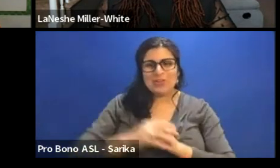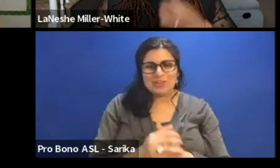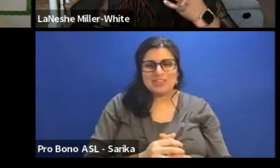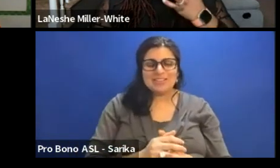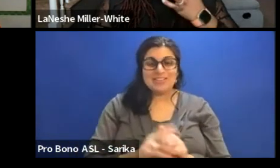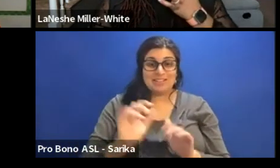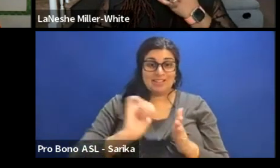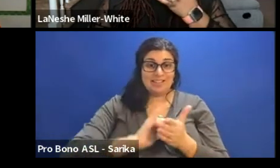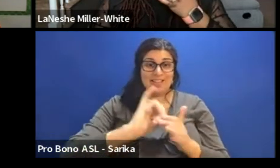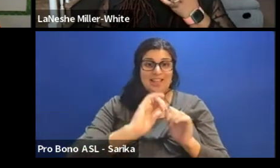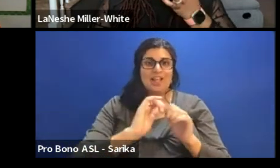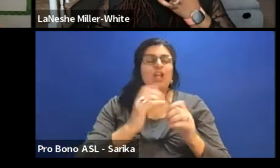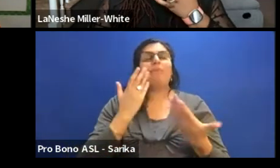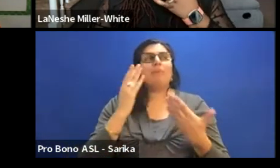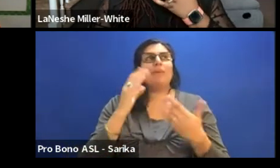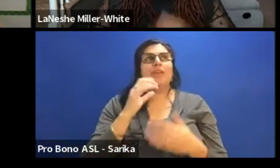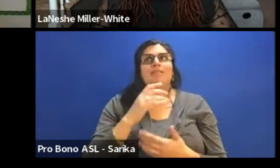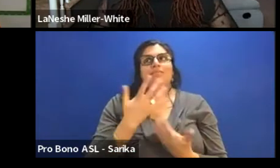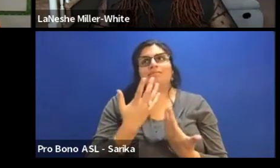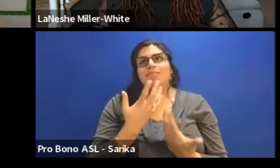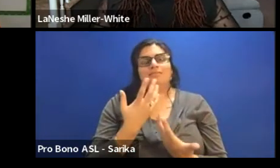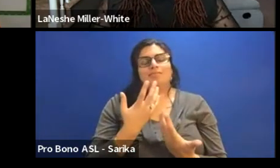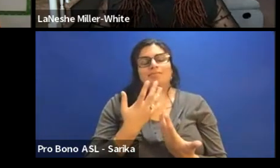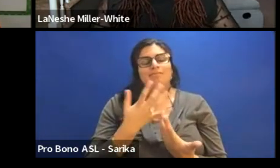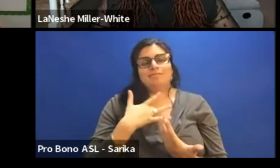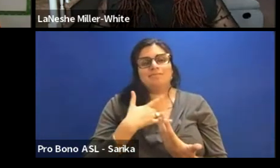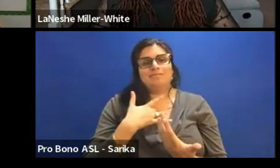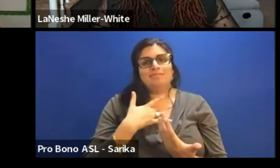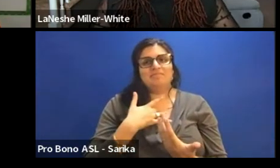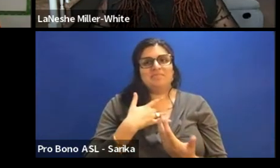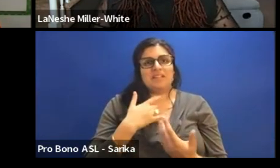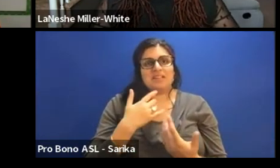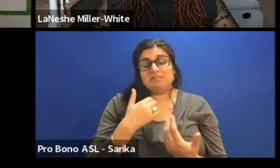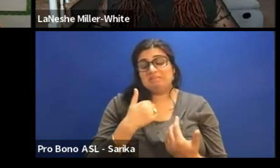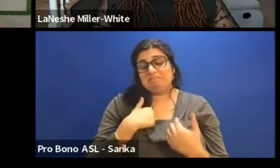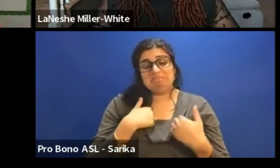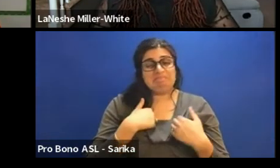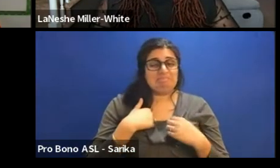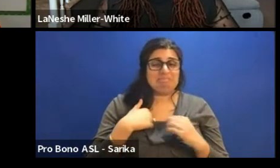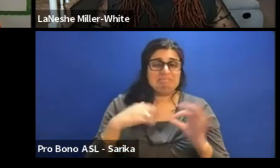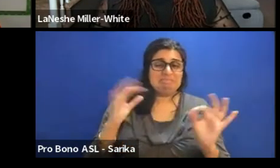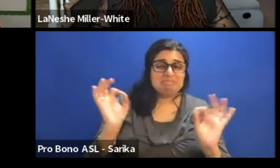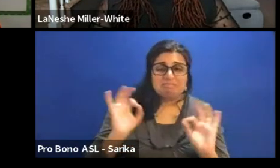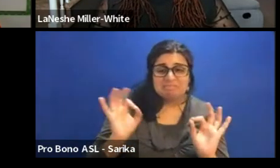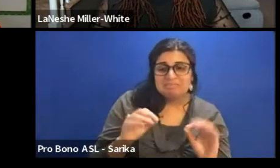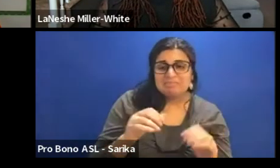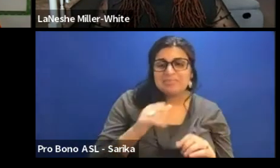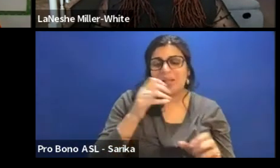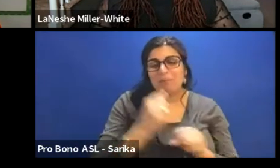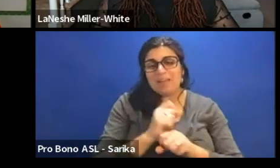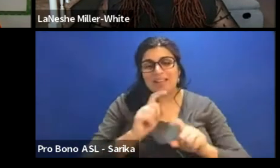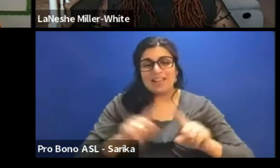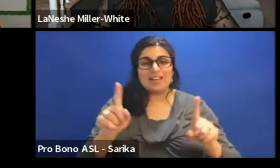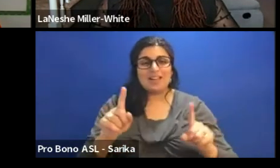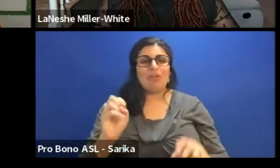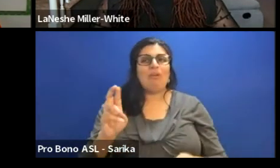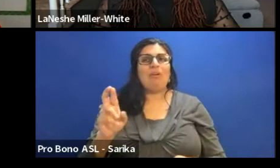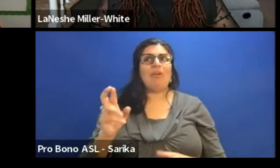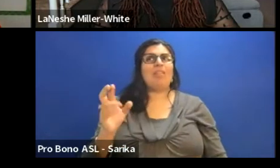how you may not think that you're making a difference or that you're making a dent